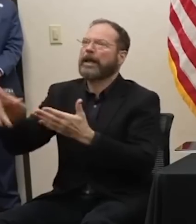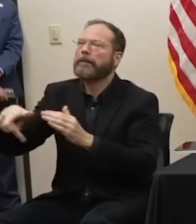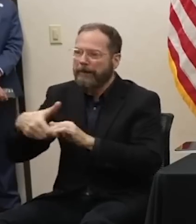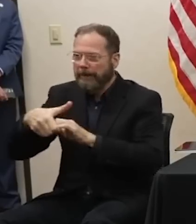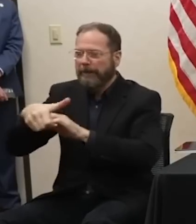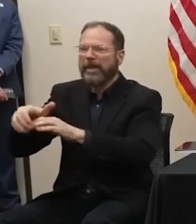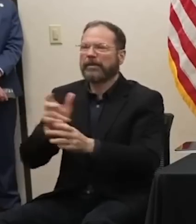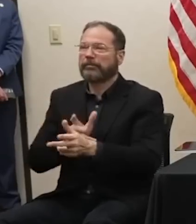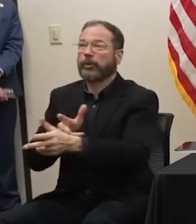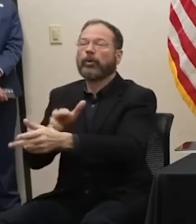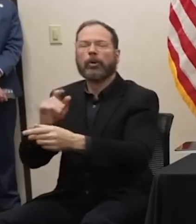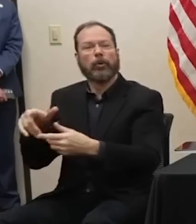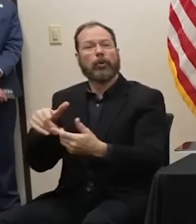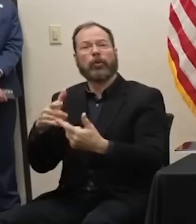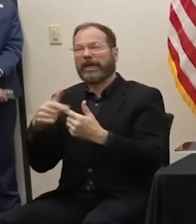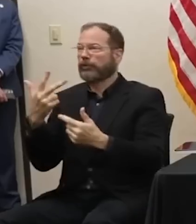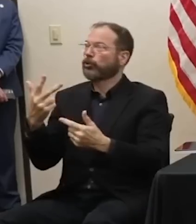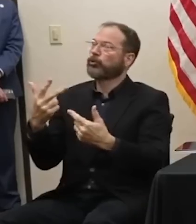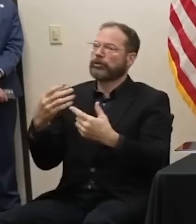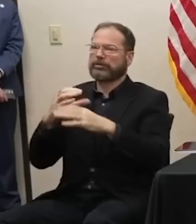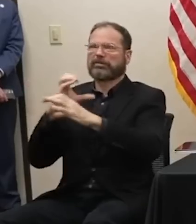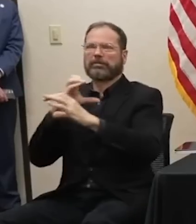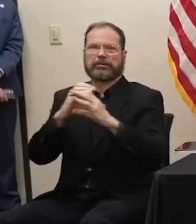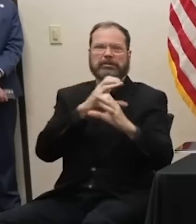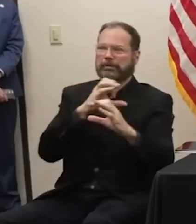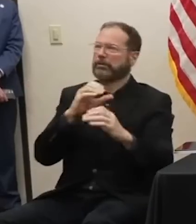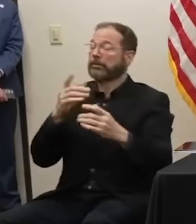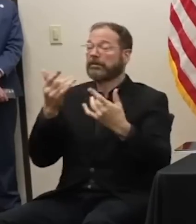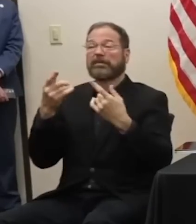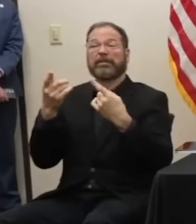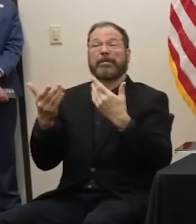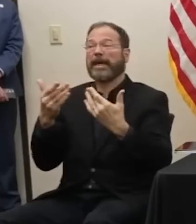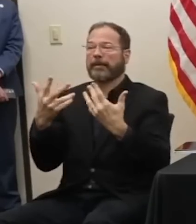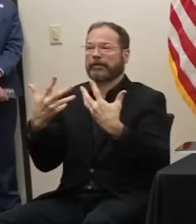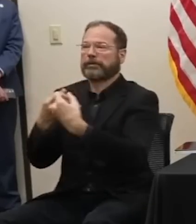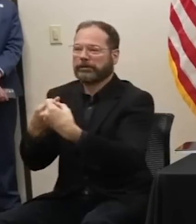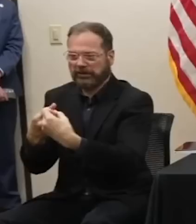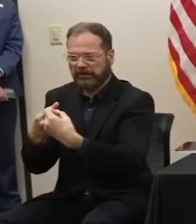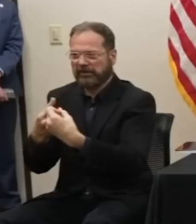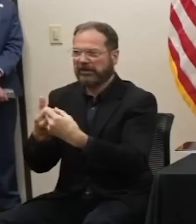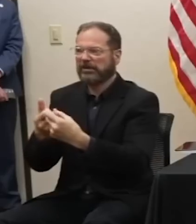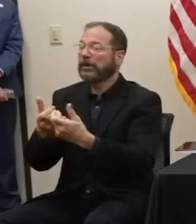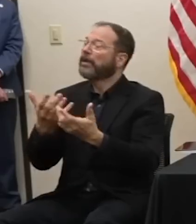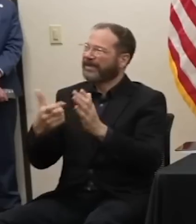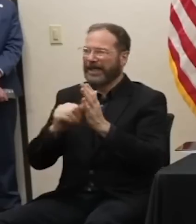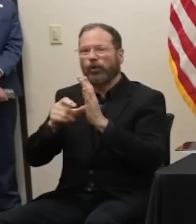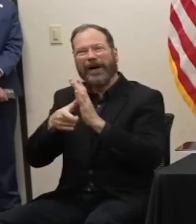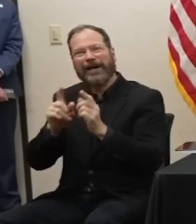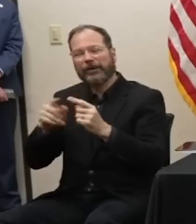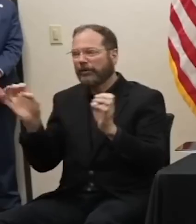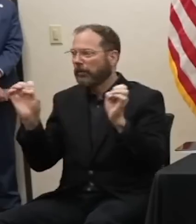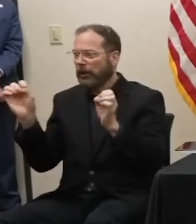is to clear those incidents when they occur. And when you have two semi-tractor trailers that may get entangled, it's going to